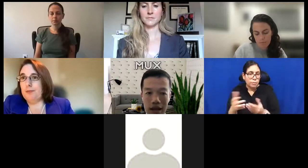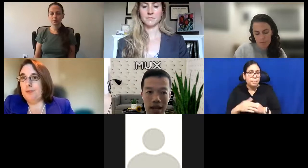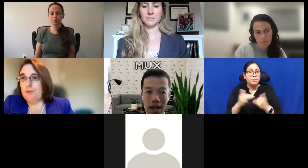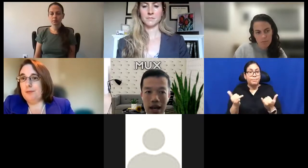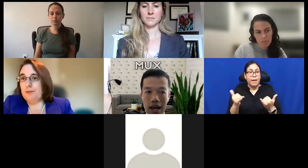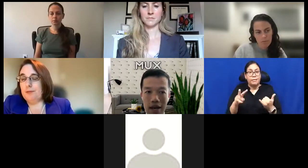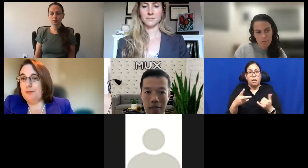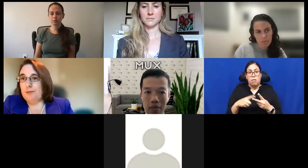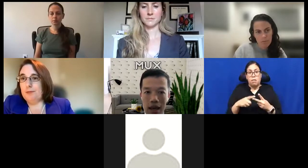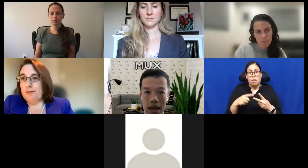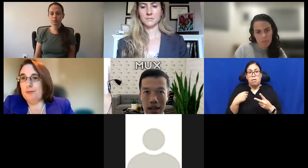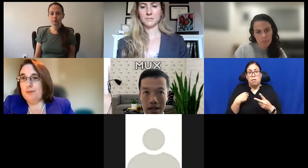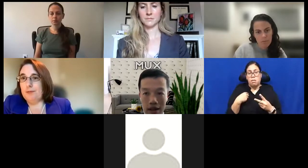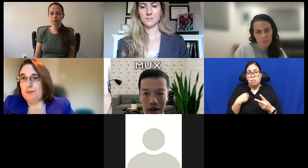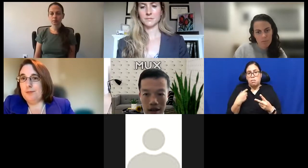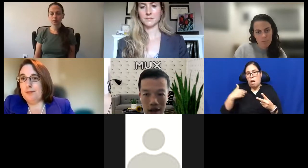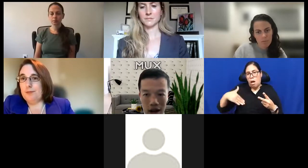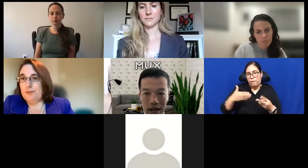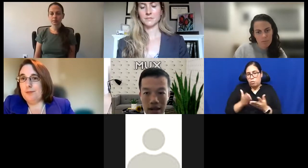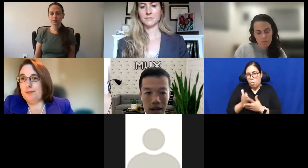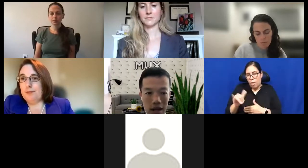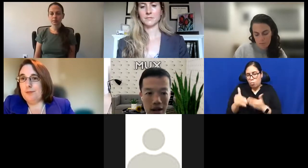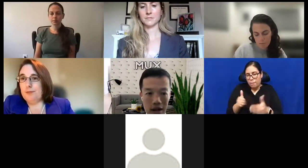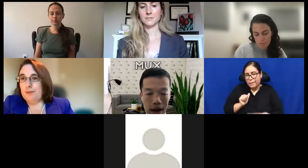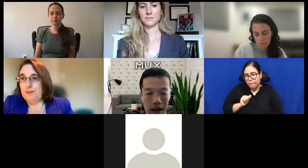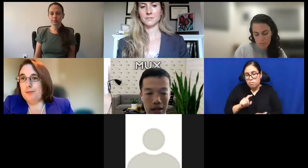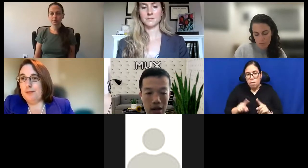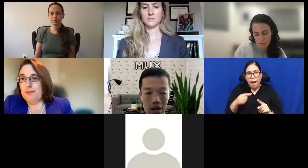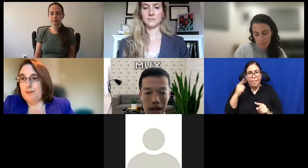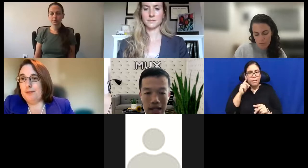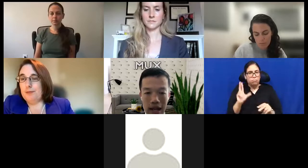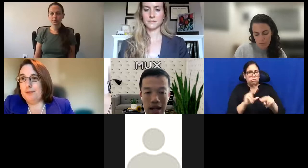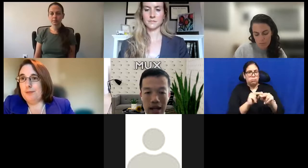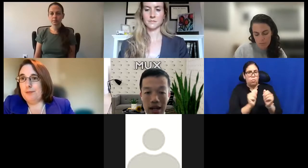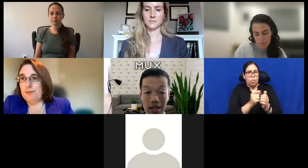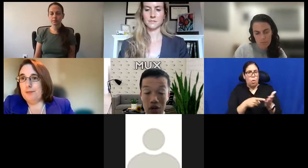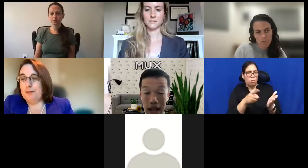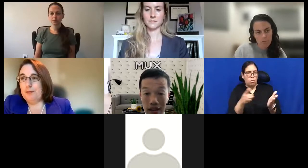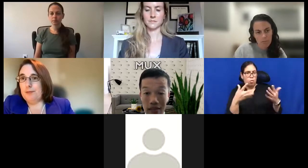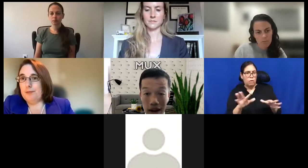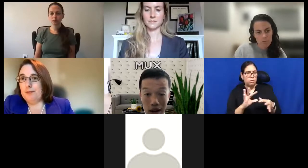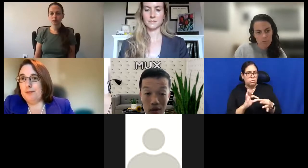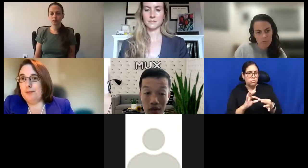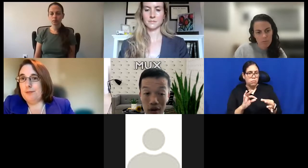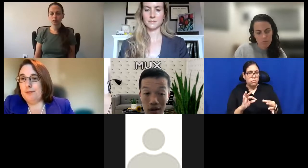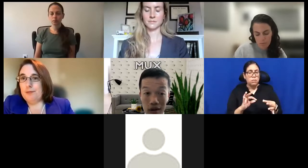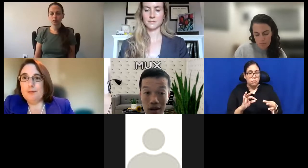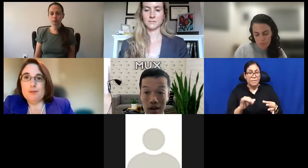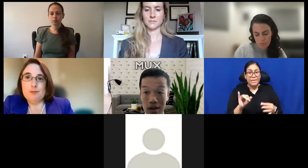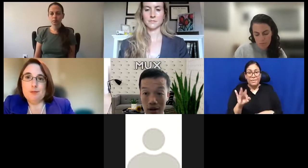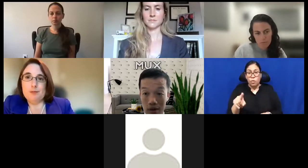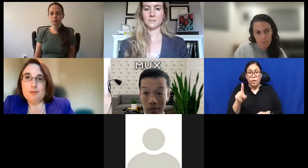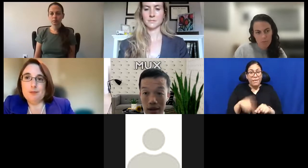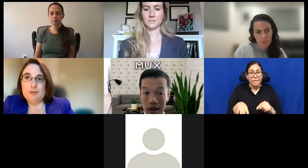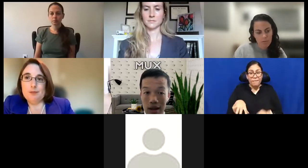process myself, and I think this dovetails a lot of the comments that the panelists here had said, is if you can find a good